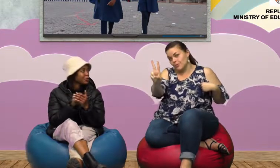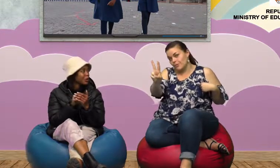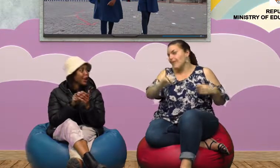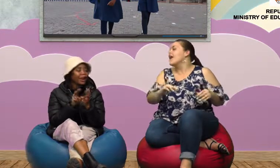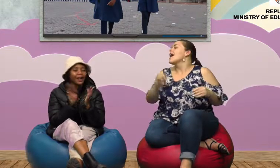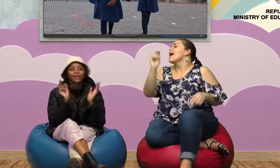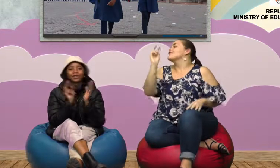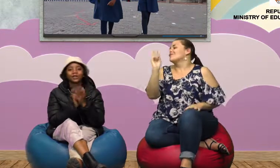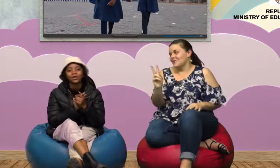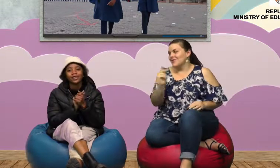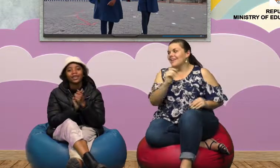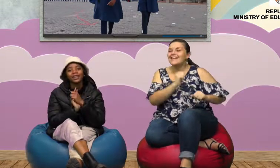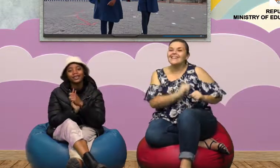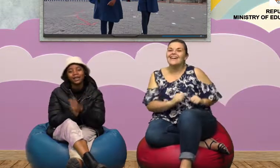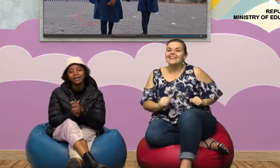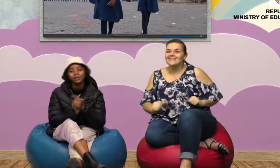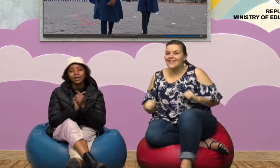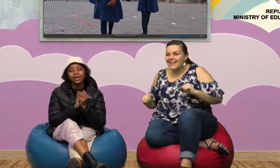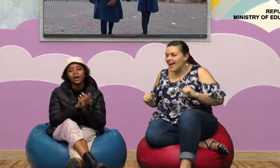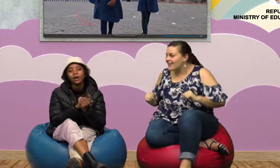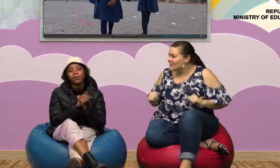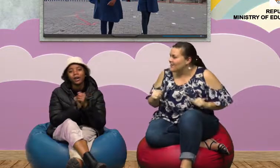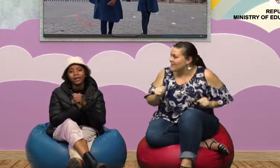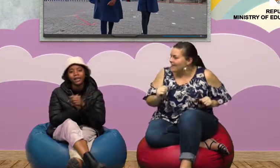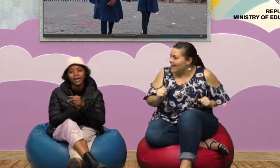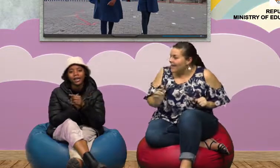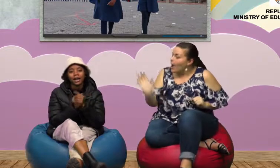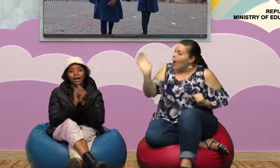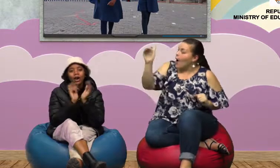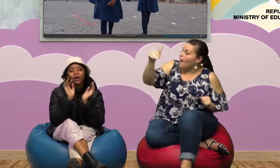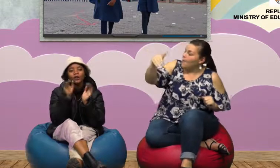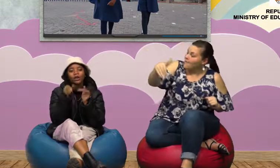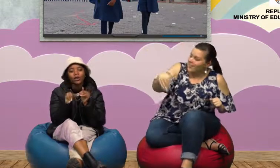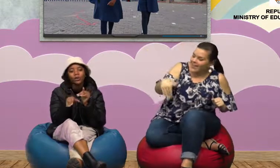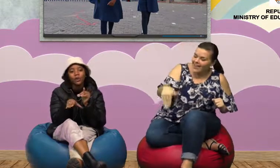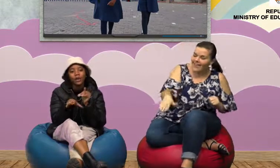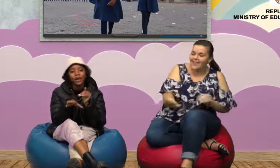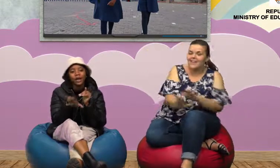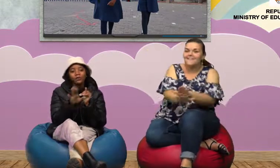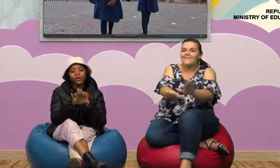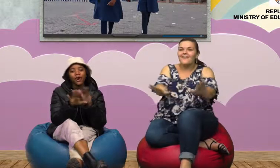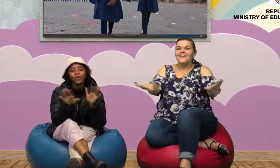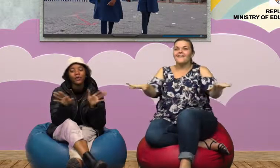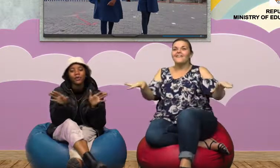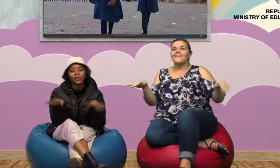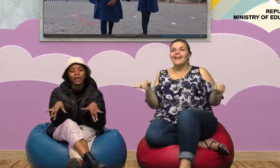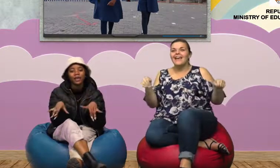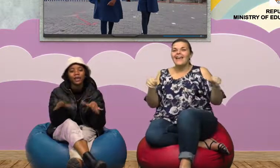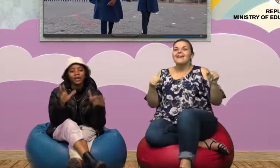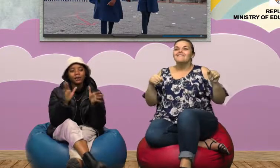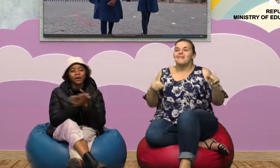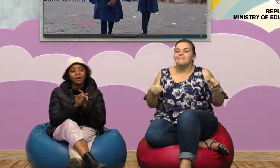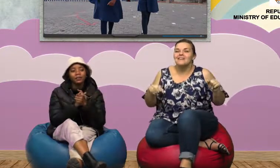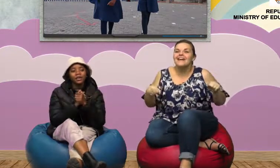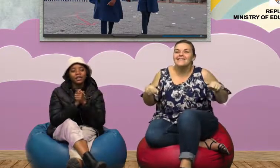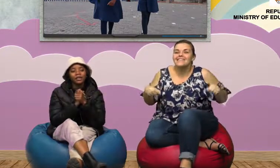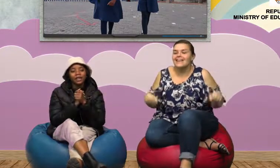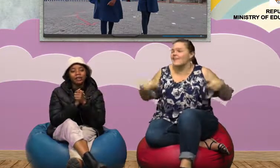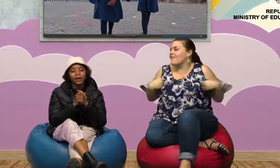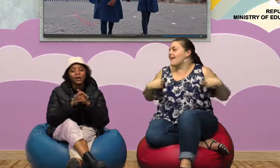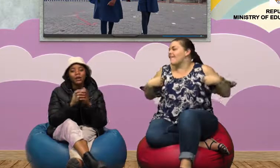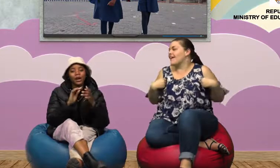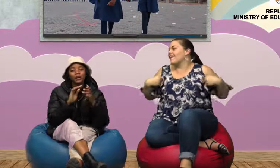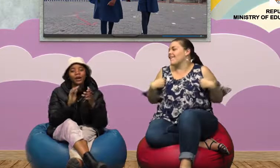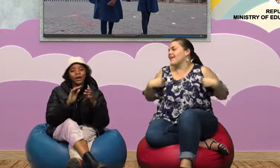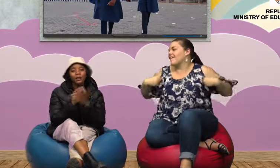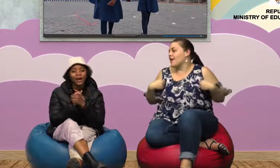1, 2. Two little ducks went out one day over the hill and far away. Mama duck said